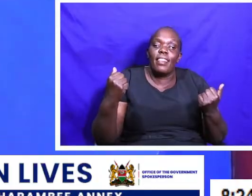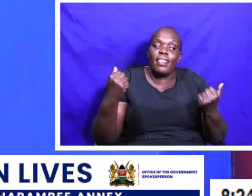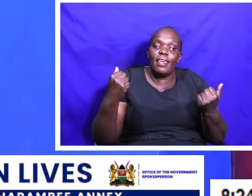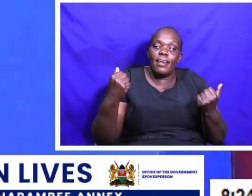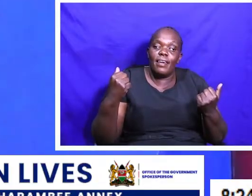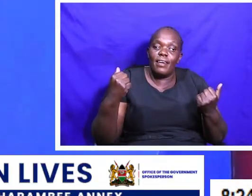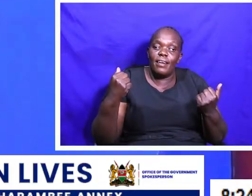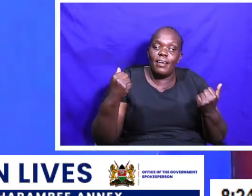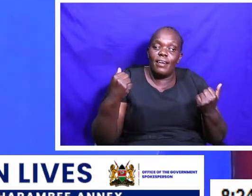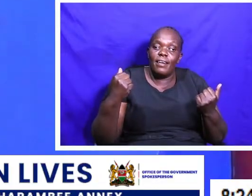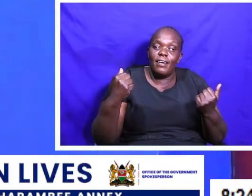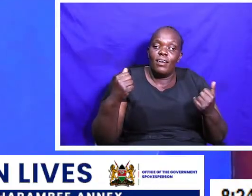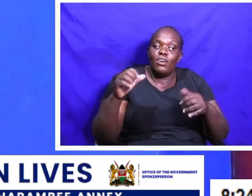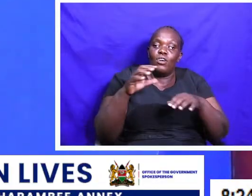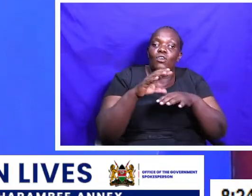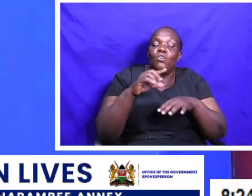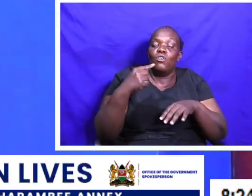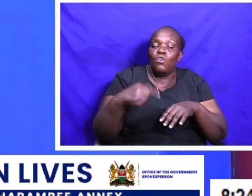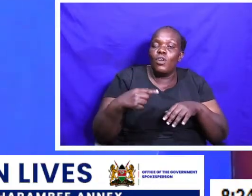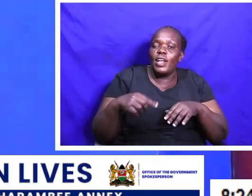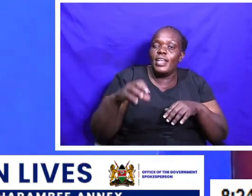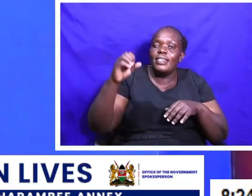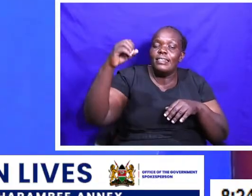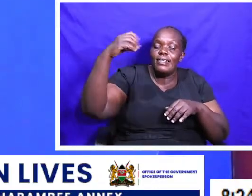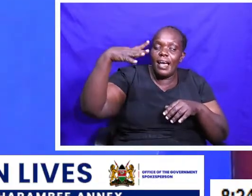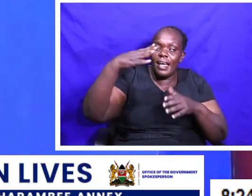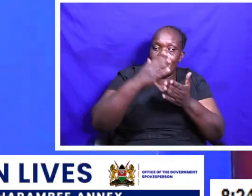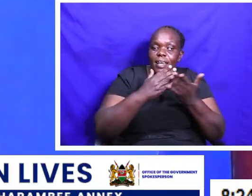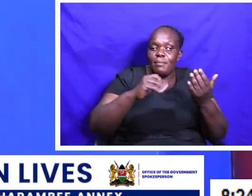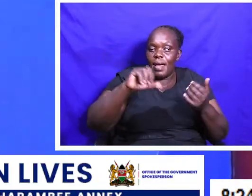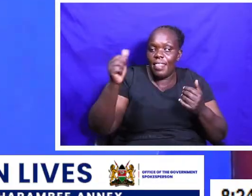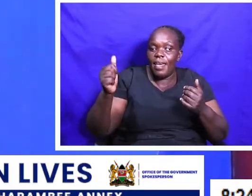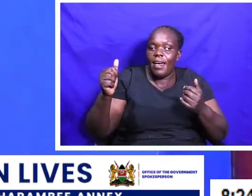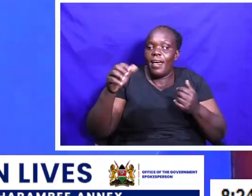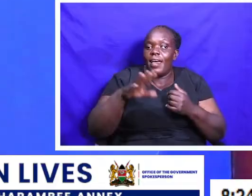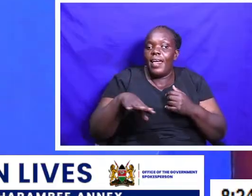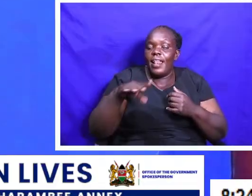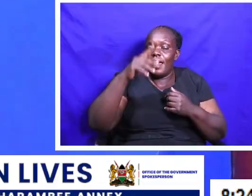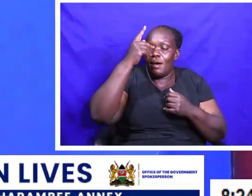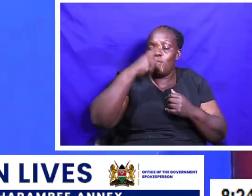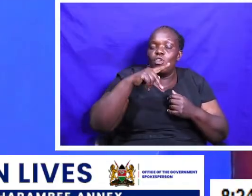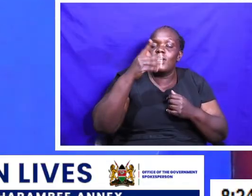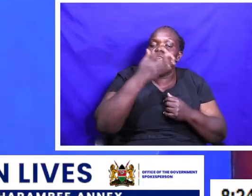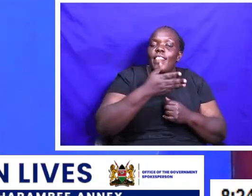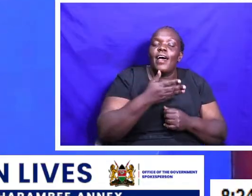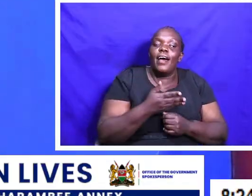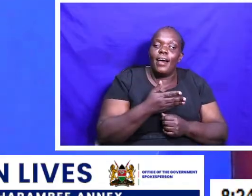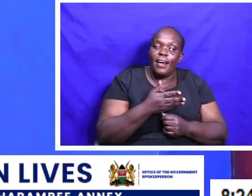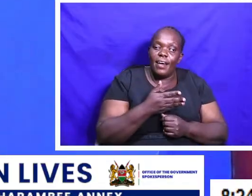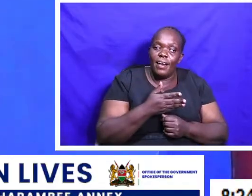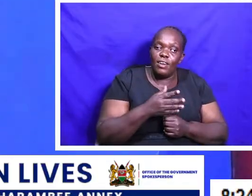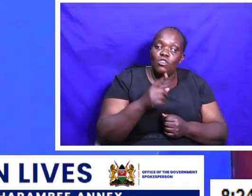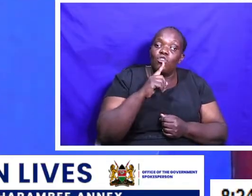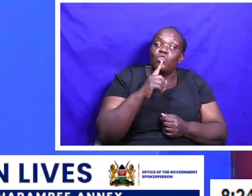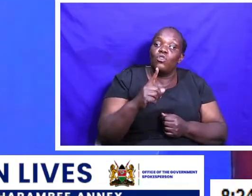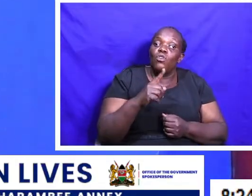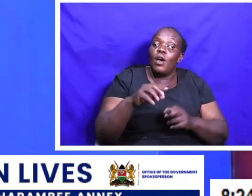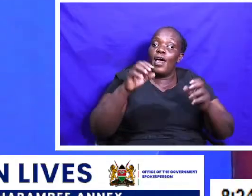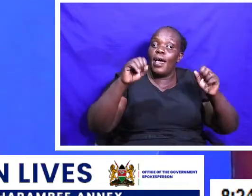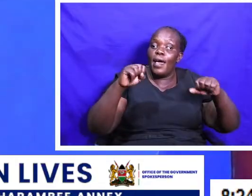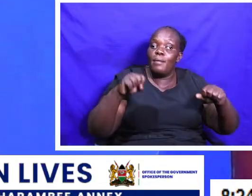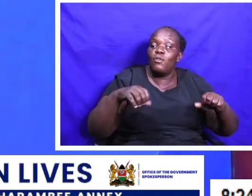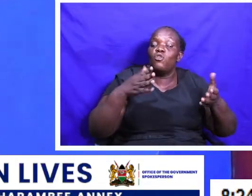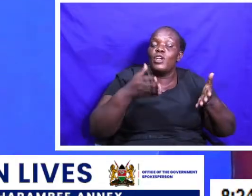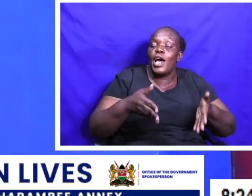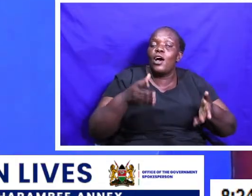they had gotten stuck somewhere, and they found issues of policy were there, etc. So we were